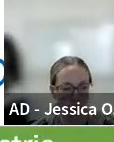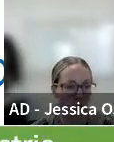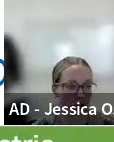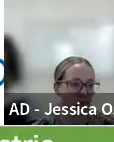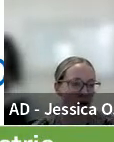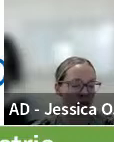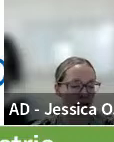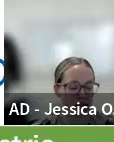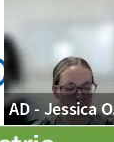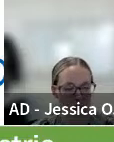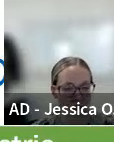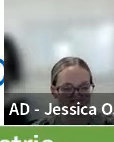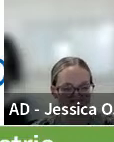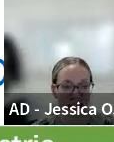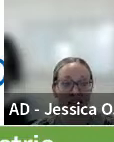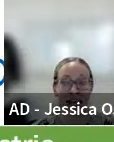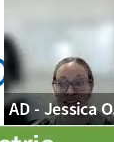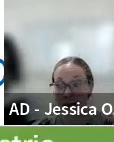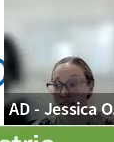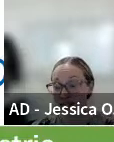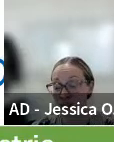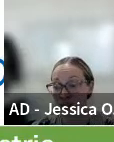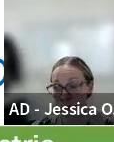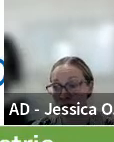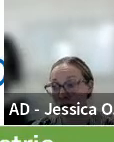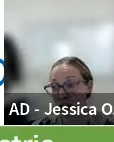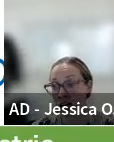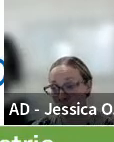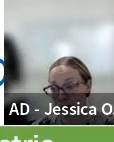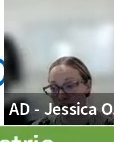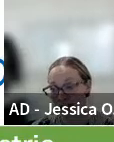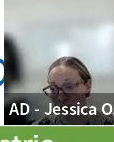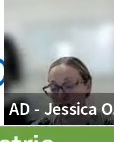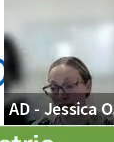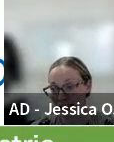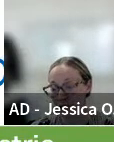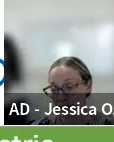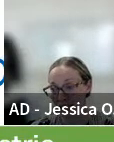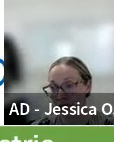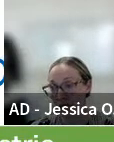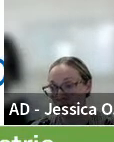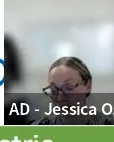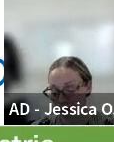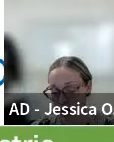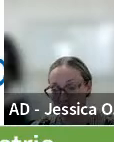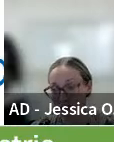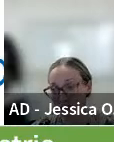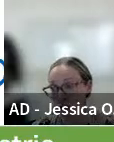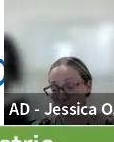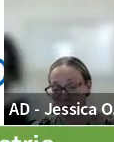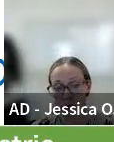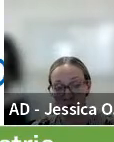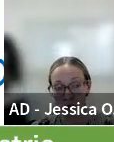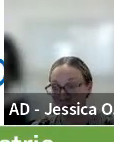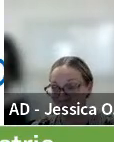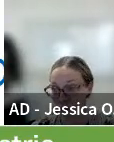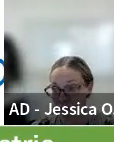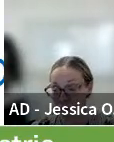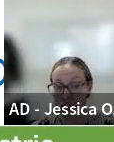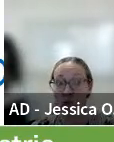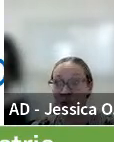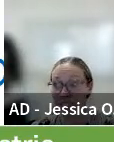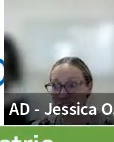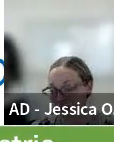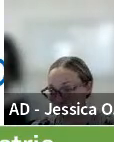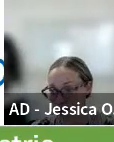lot of you took away from our meeting in April, is that means we're pretty much going to open it, and it will likely be all the funding will be used really